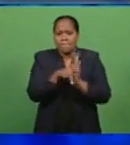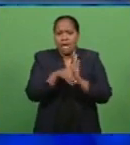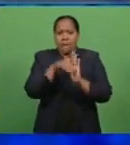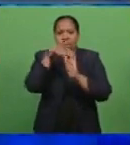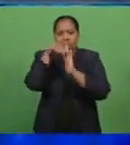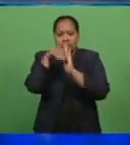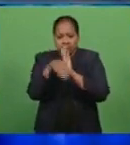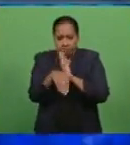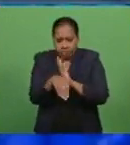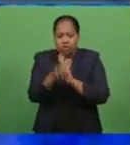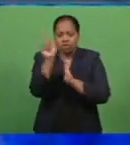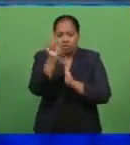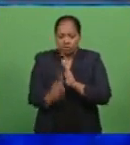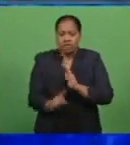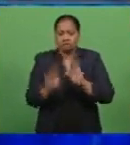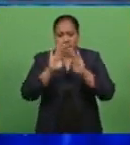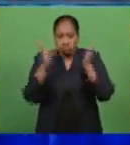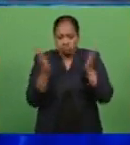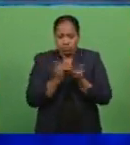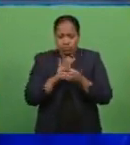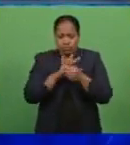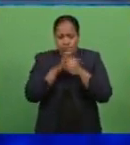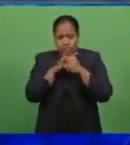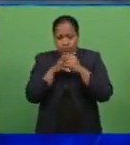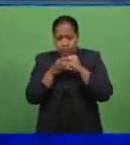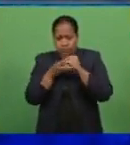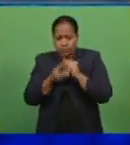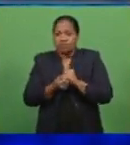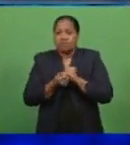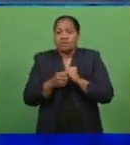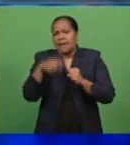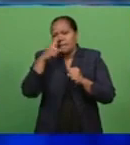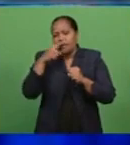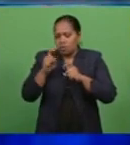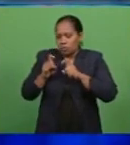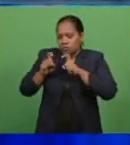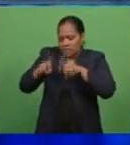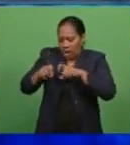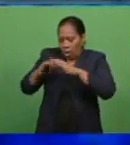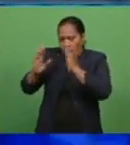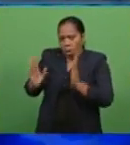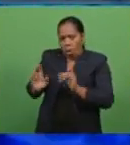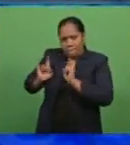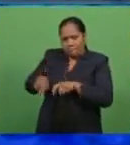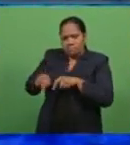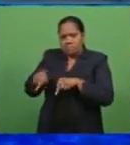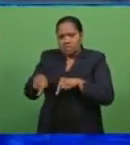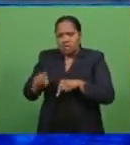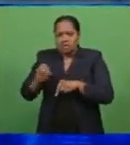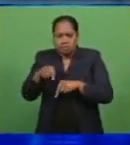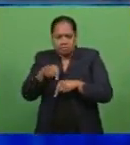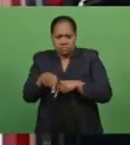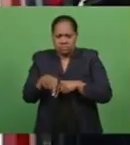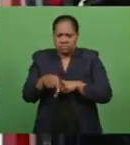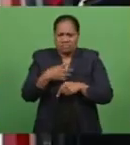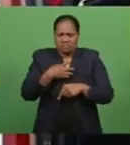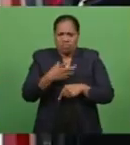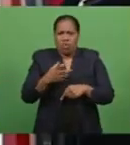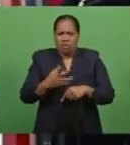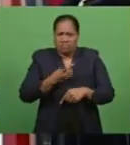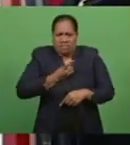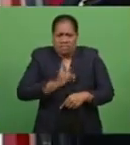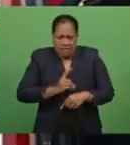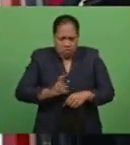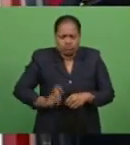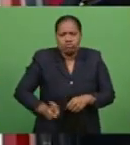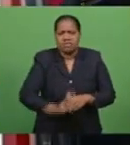territory today as the global coronavirus pandemic keeps people at home and destroys demand for transportation fuel. The price